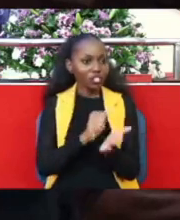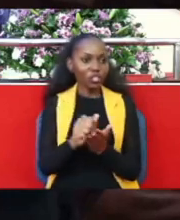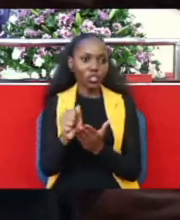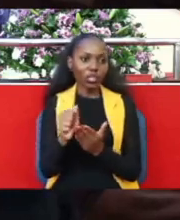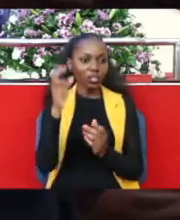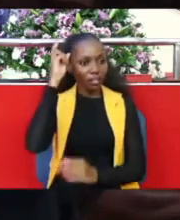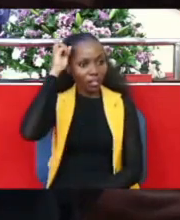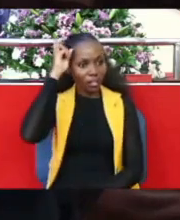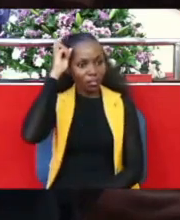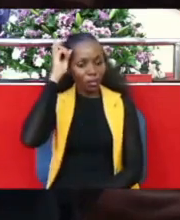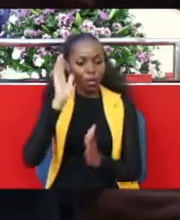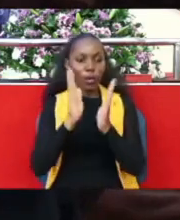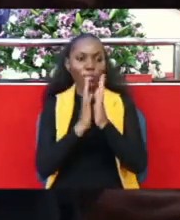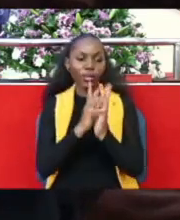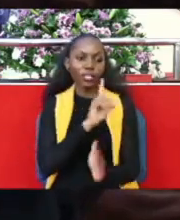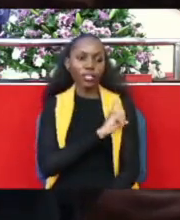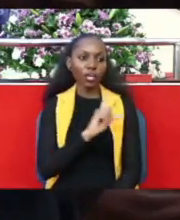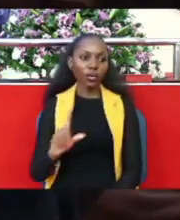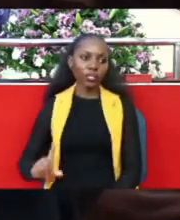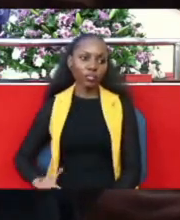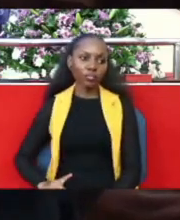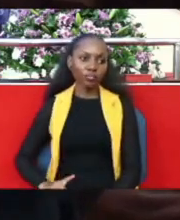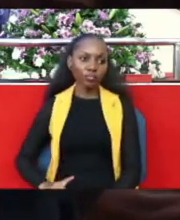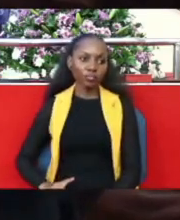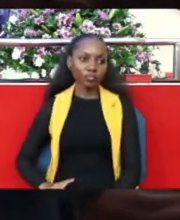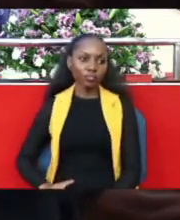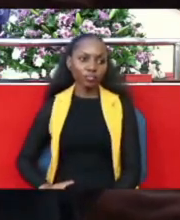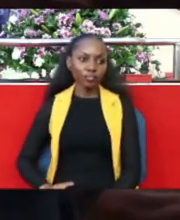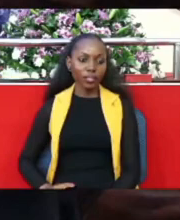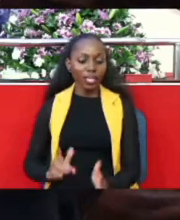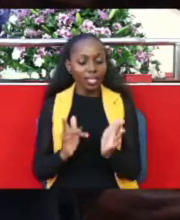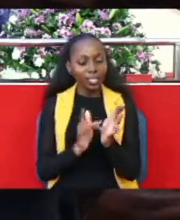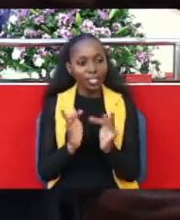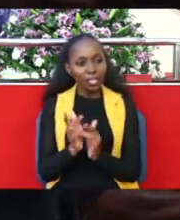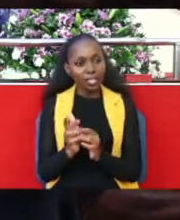my way. He has seated us far.